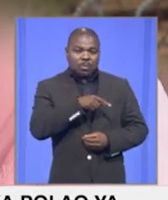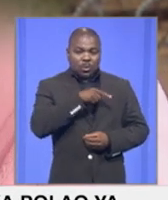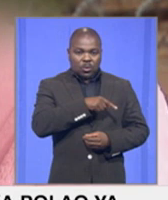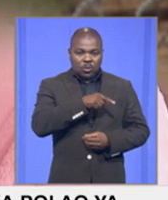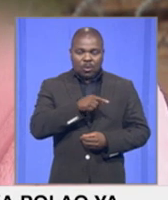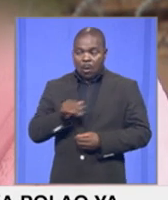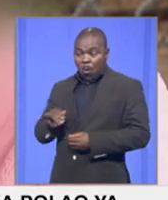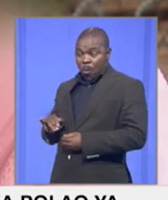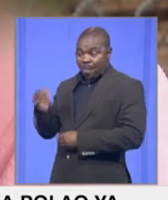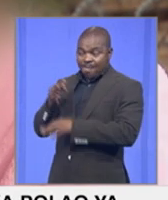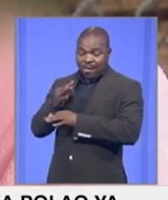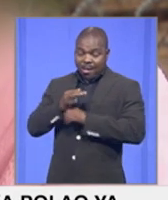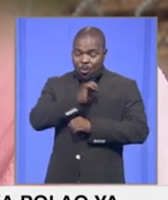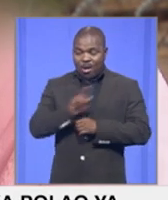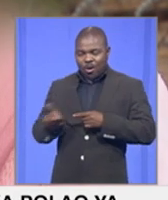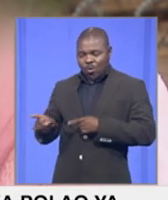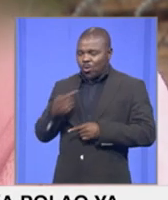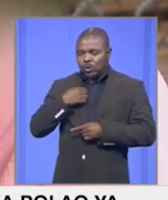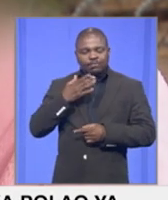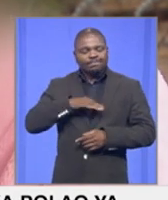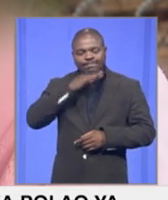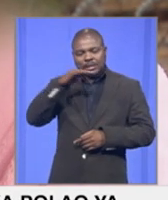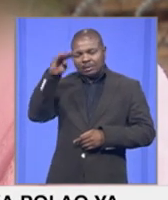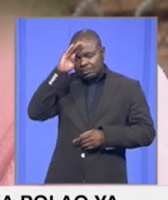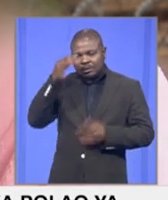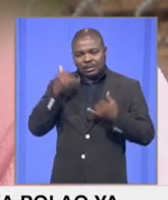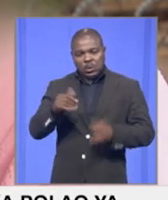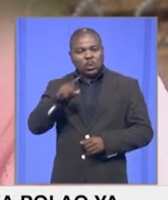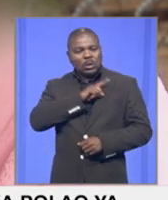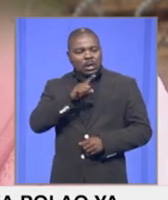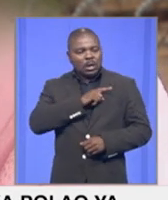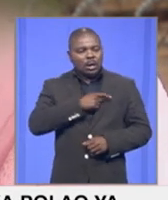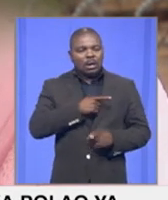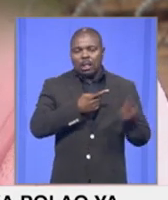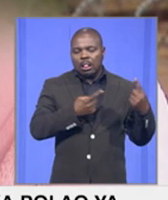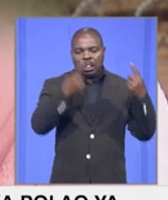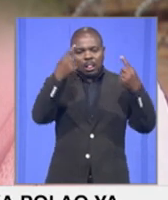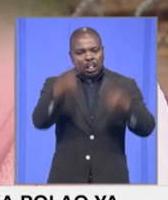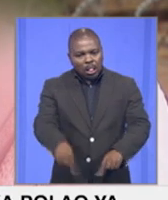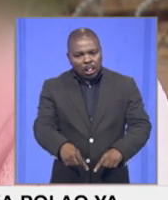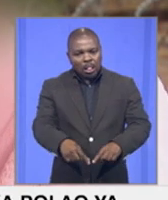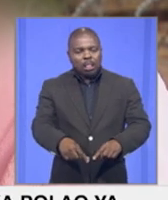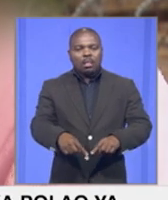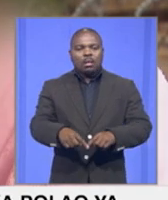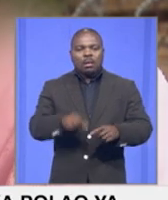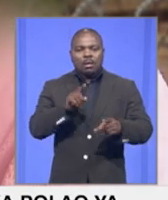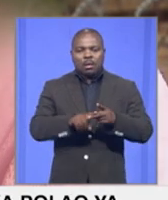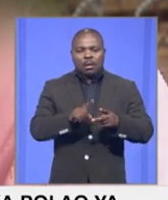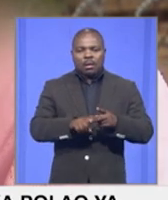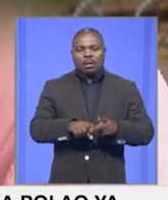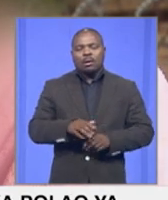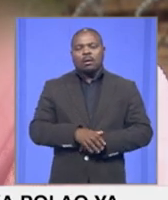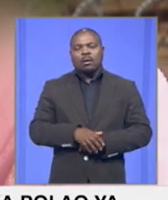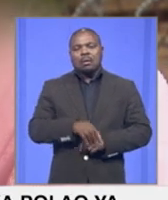her father, she couldn't take it any longer because he came here and he came to fetch her. They both